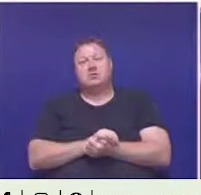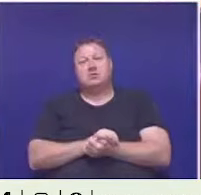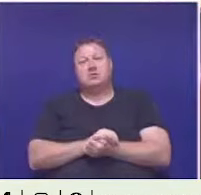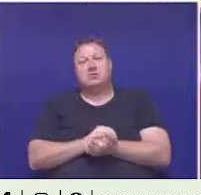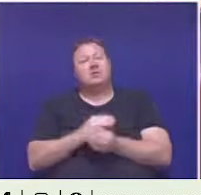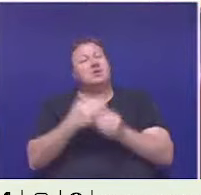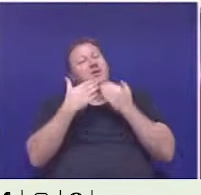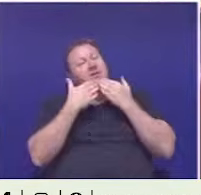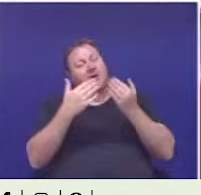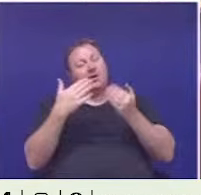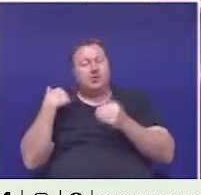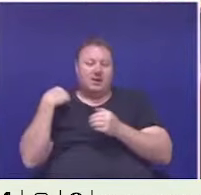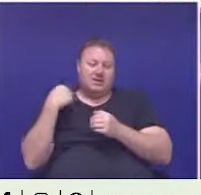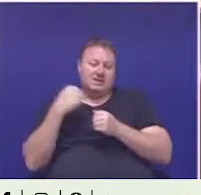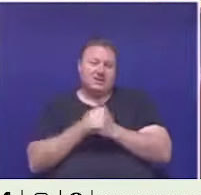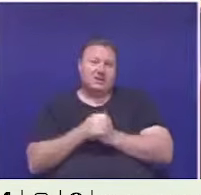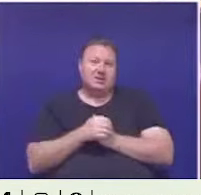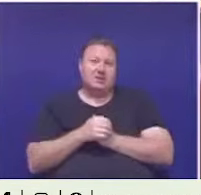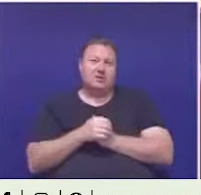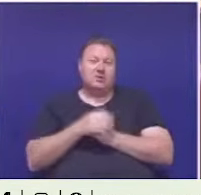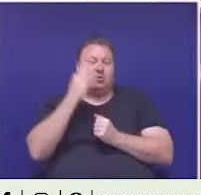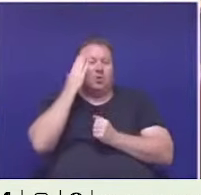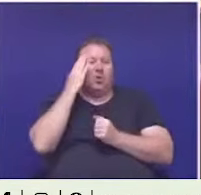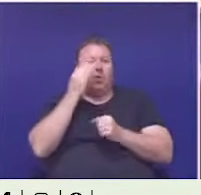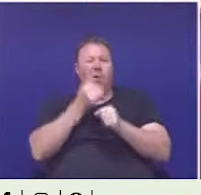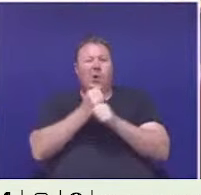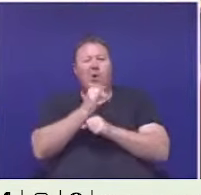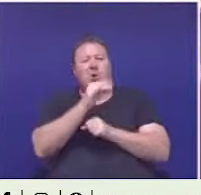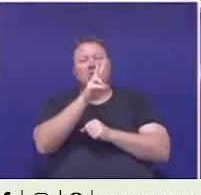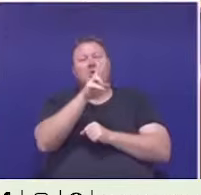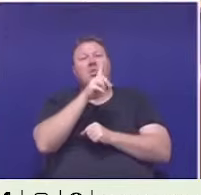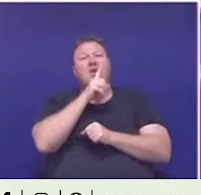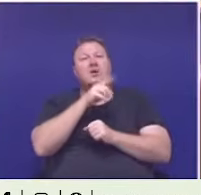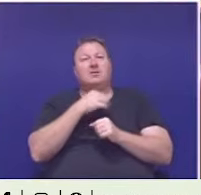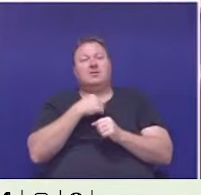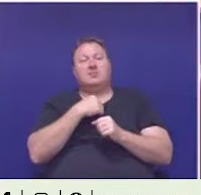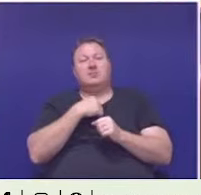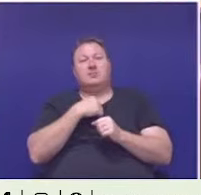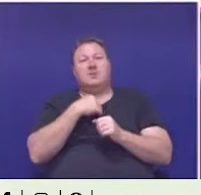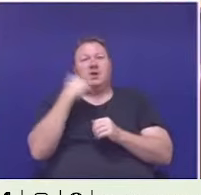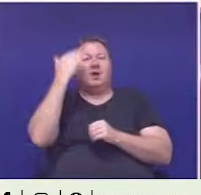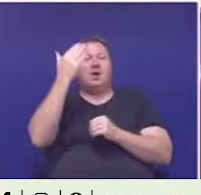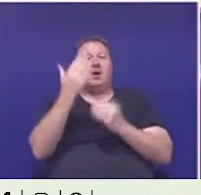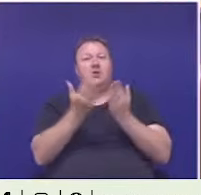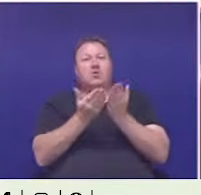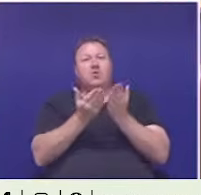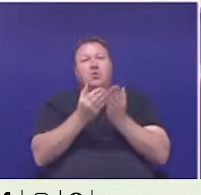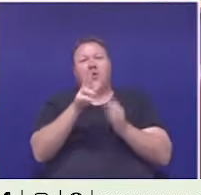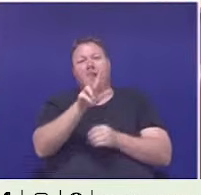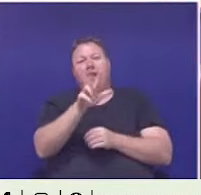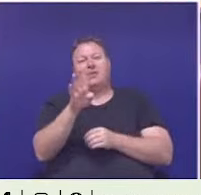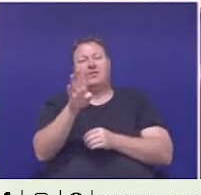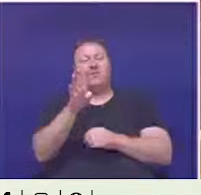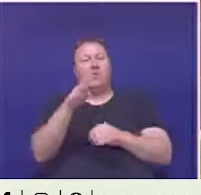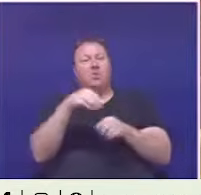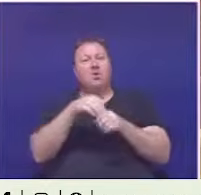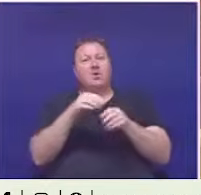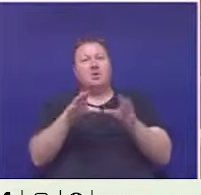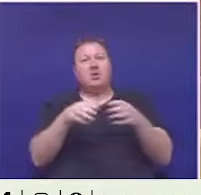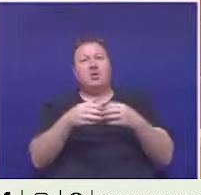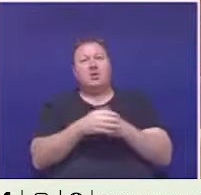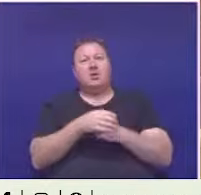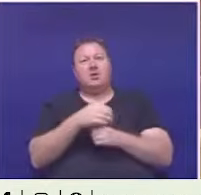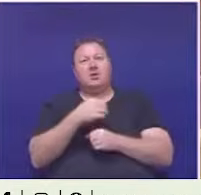Thank you, Minister. You know, Minister, in the early 2000s, when I was in secondary school, we were 84 in a class that was supposed to only